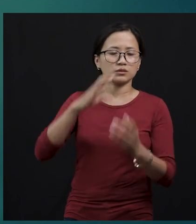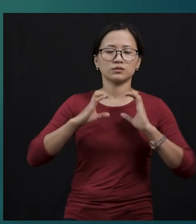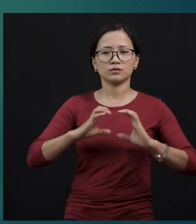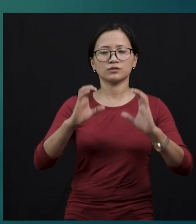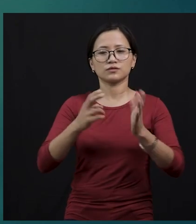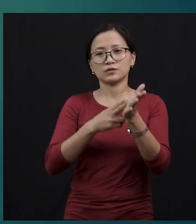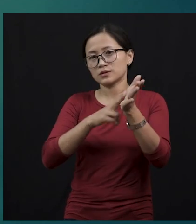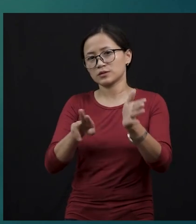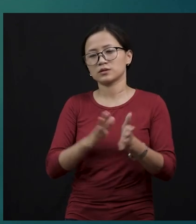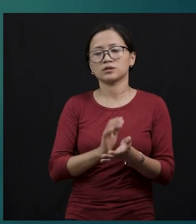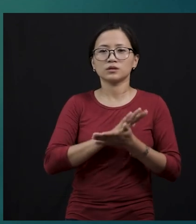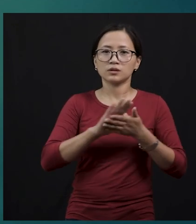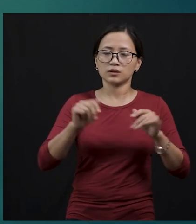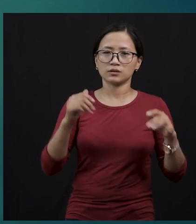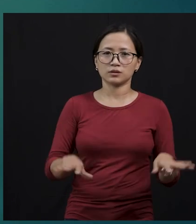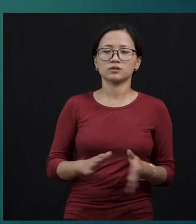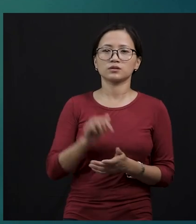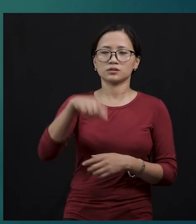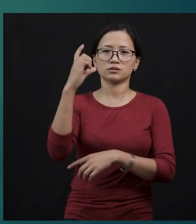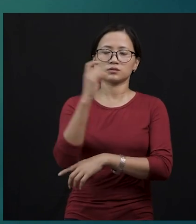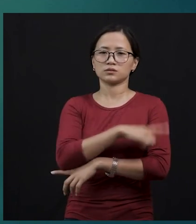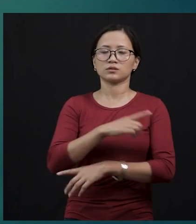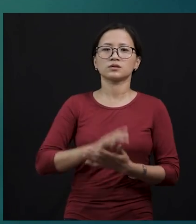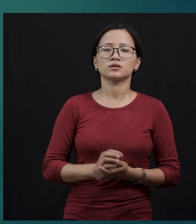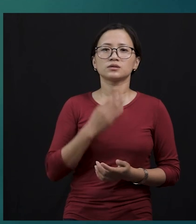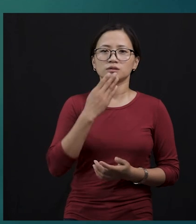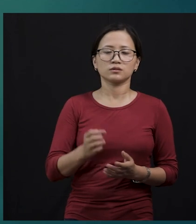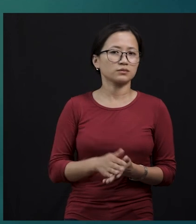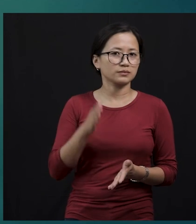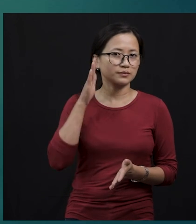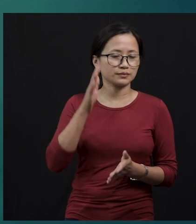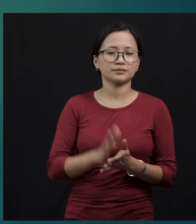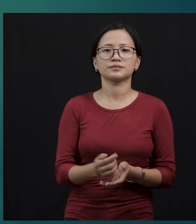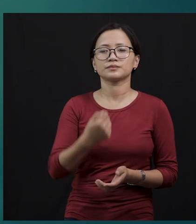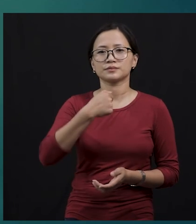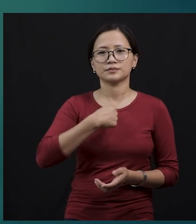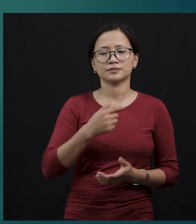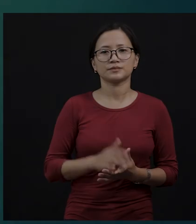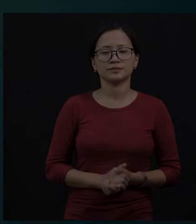nature. And with this, we are going to end our class for today. Thank you so much for listening to me.